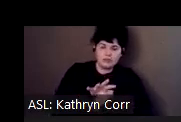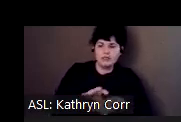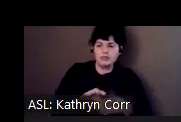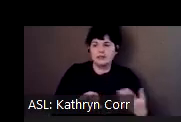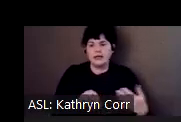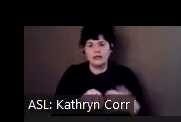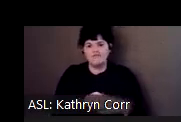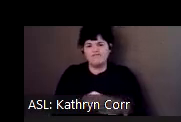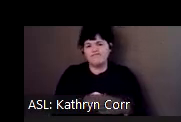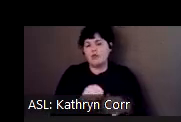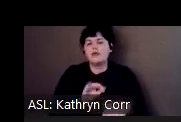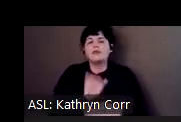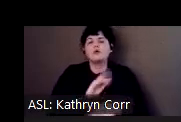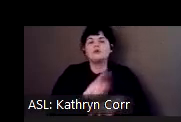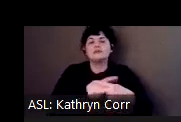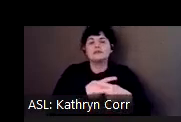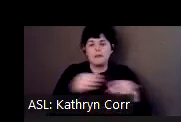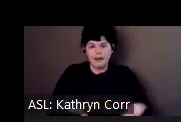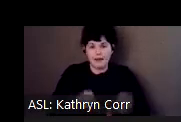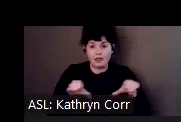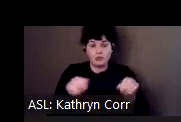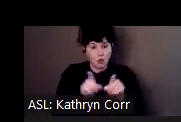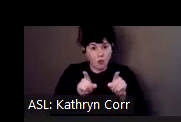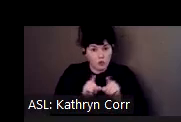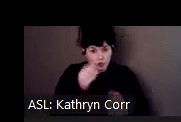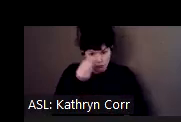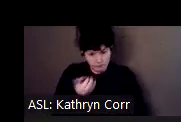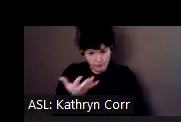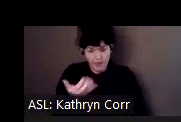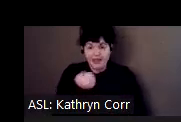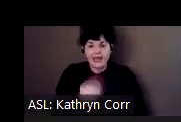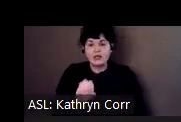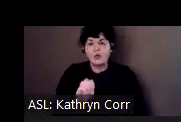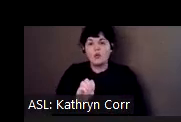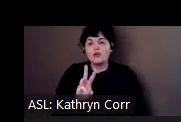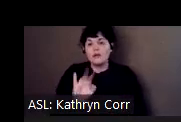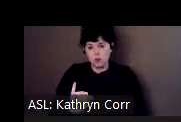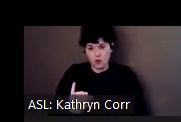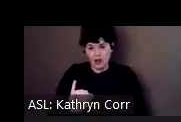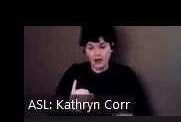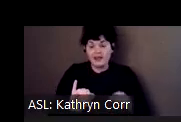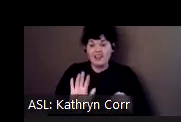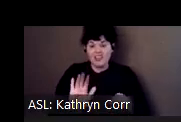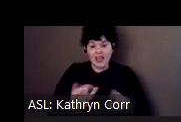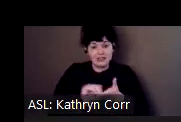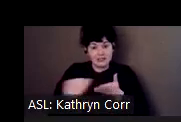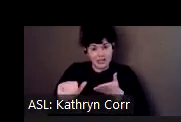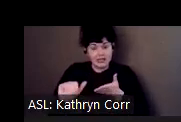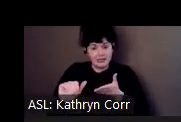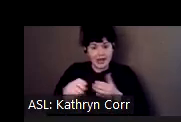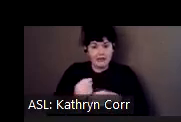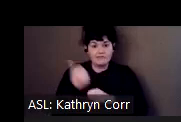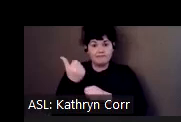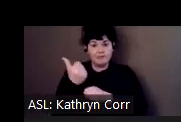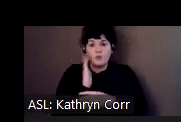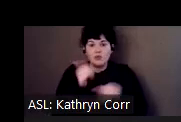actions like that. You should also know that any OWI that is set aside, again, will still remain